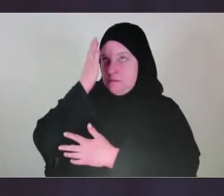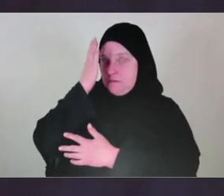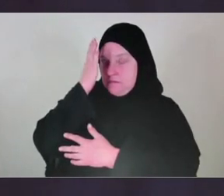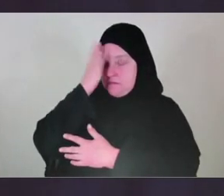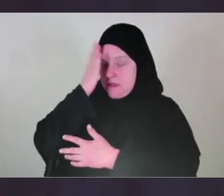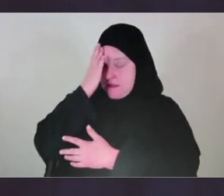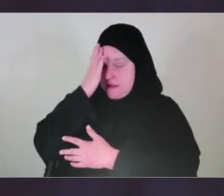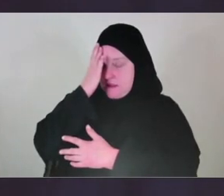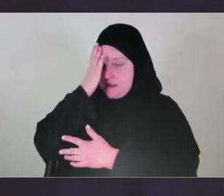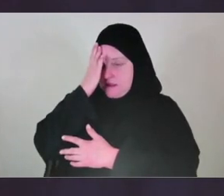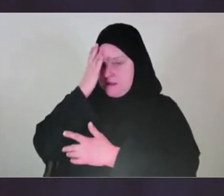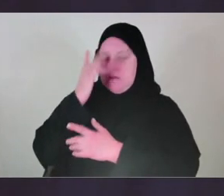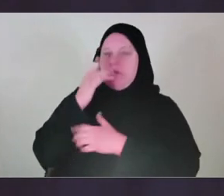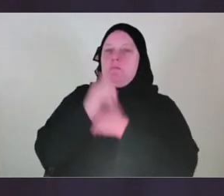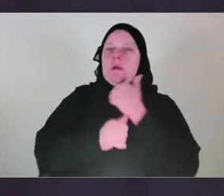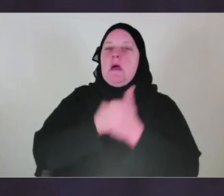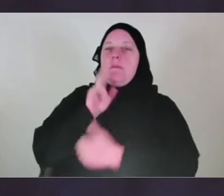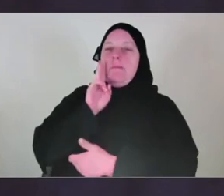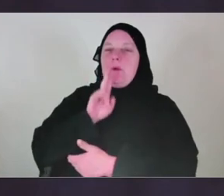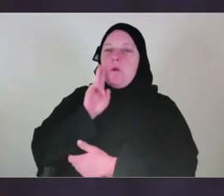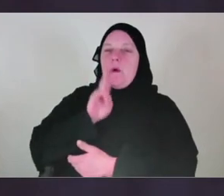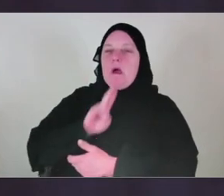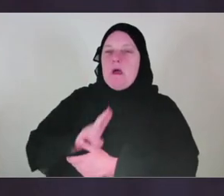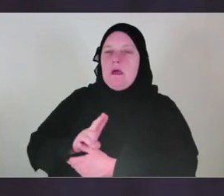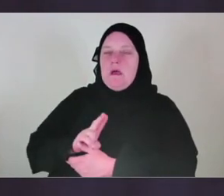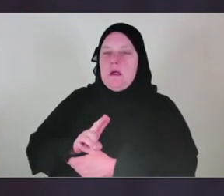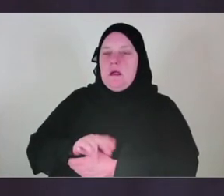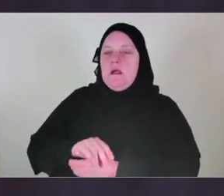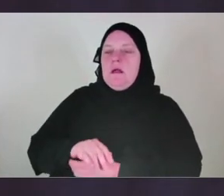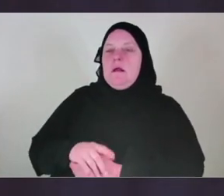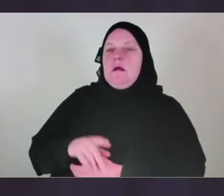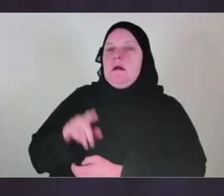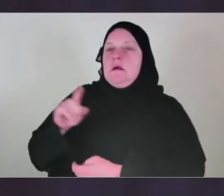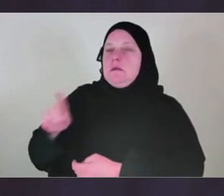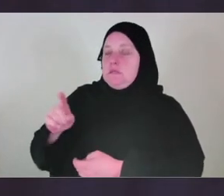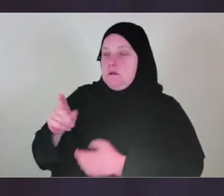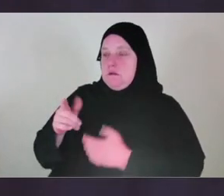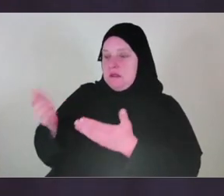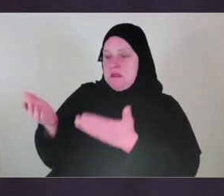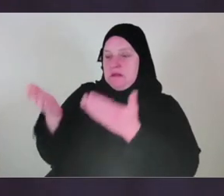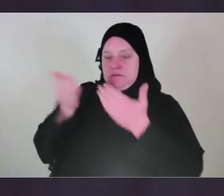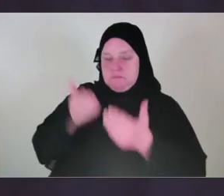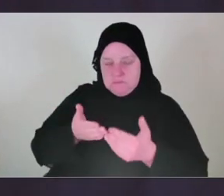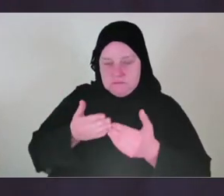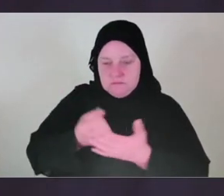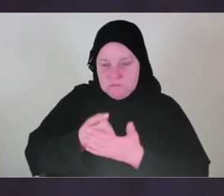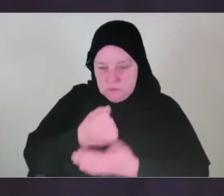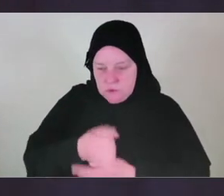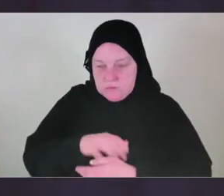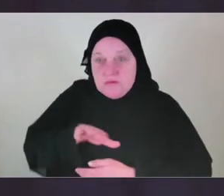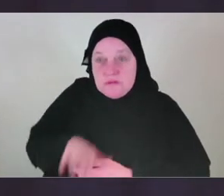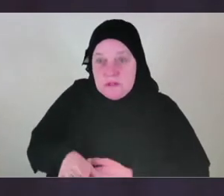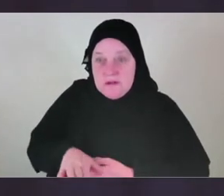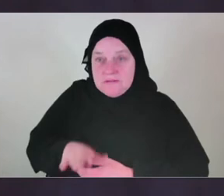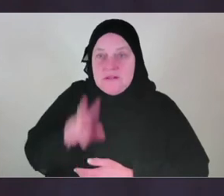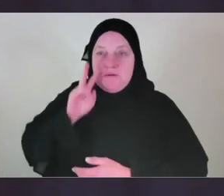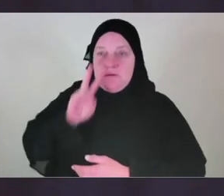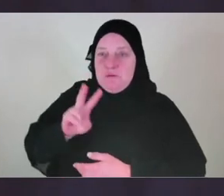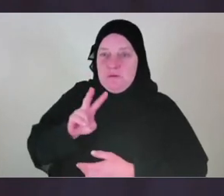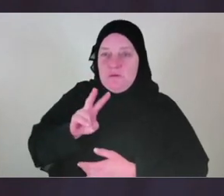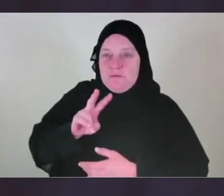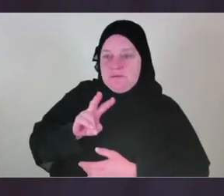emphasize that the Imams are not just from anyone. Because as we know, Imam al-Jawad was married to